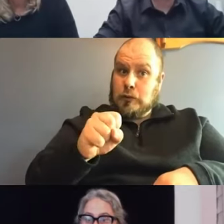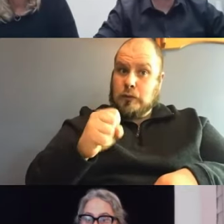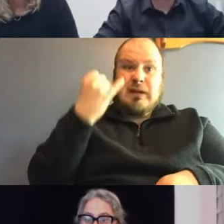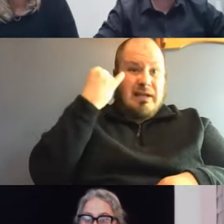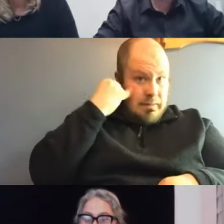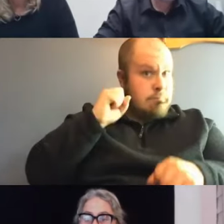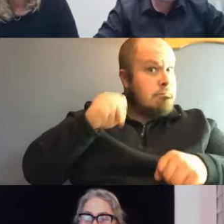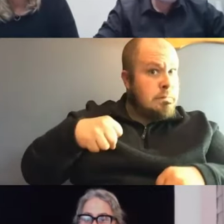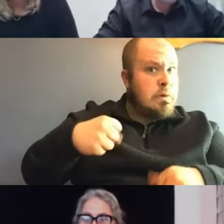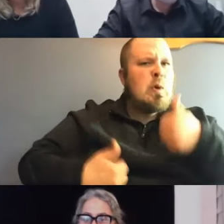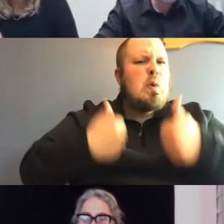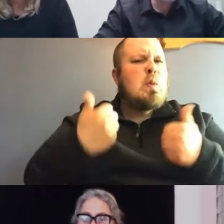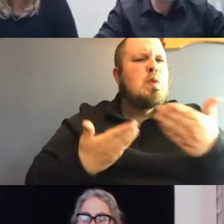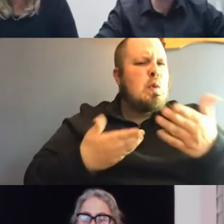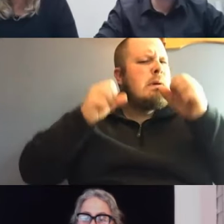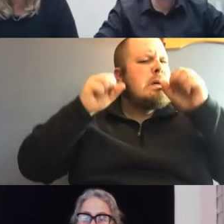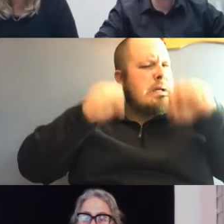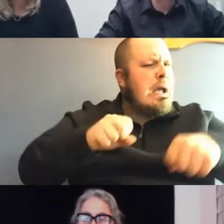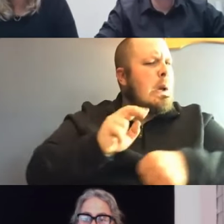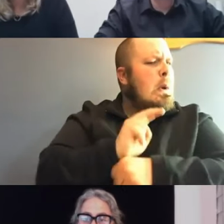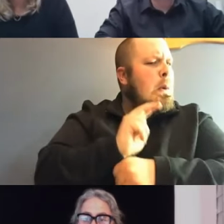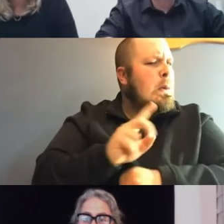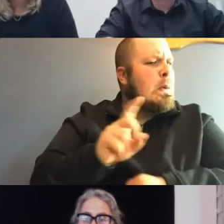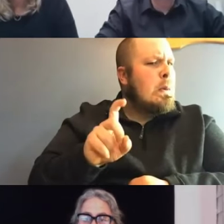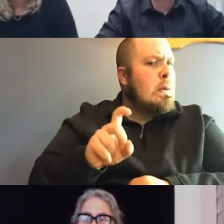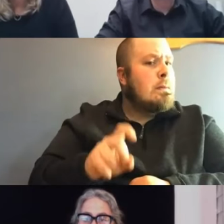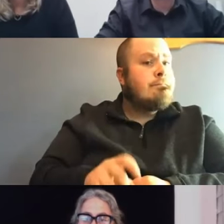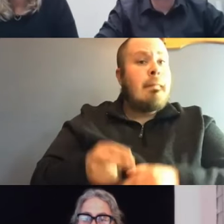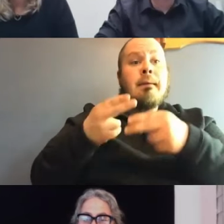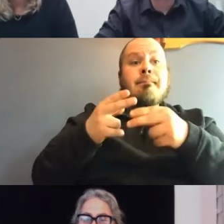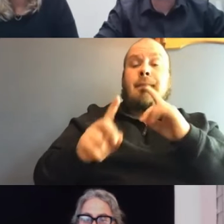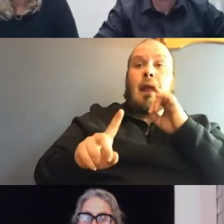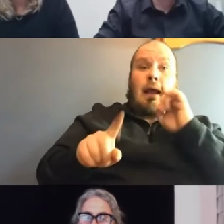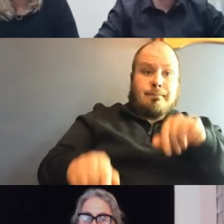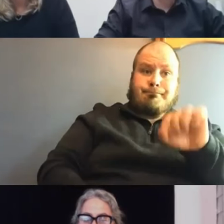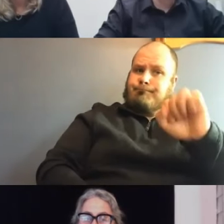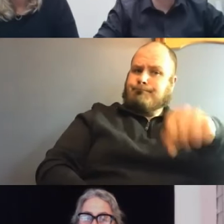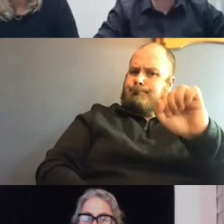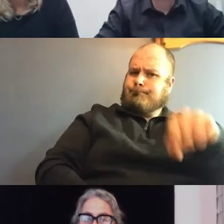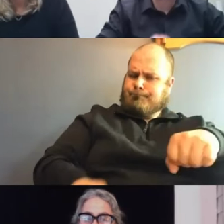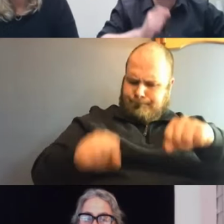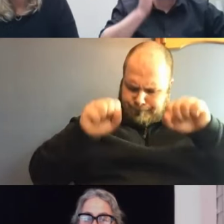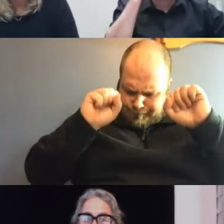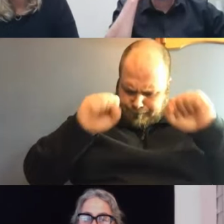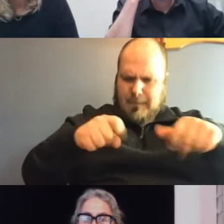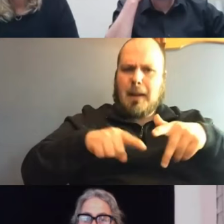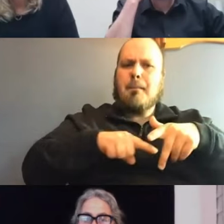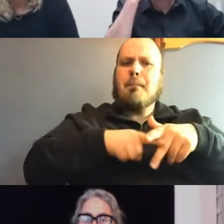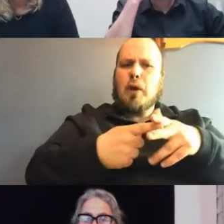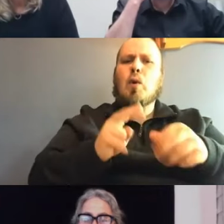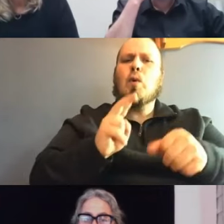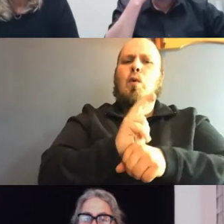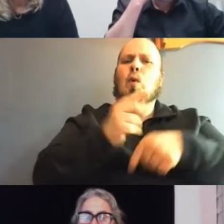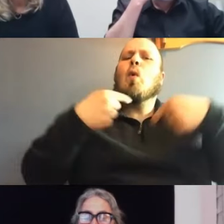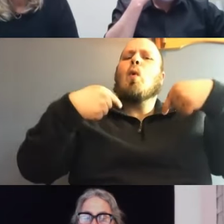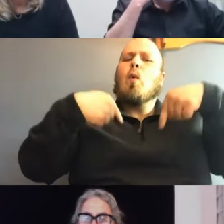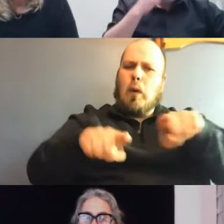can they use? The short answer is yes, they absolutely can begin using that while they're still in school.